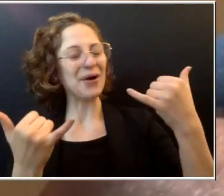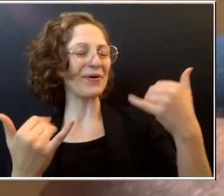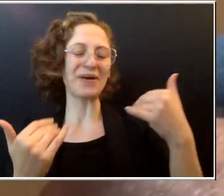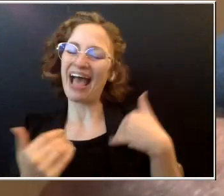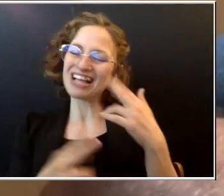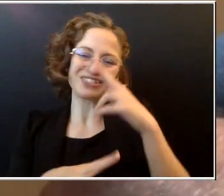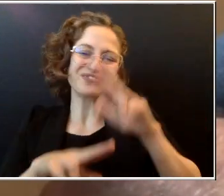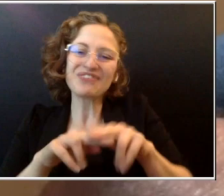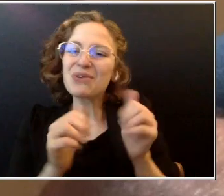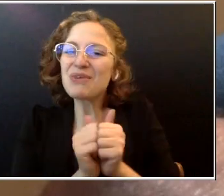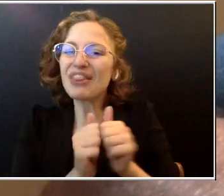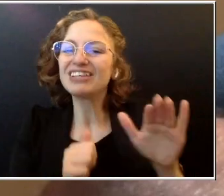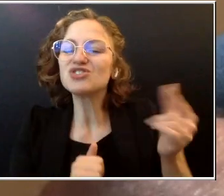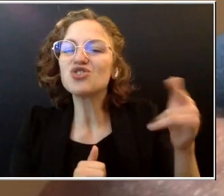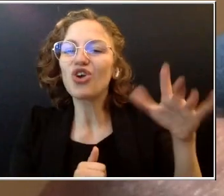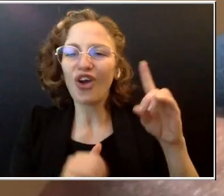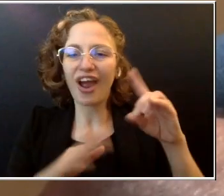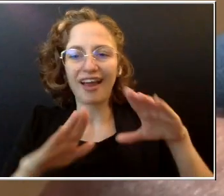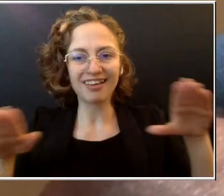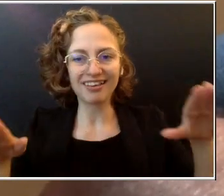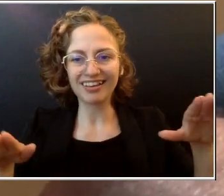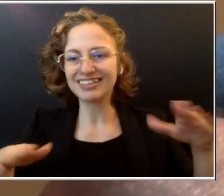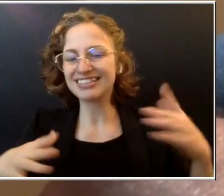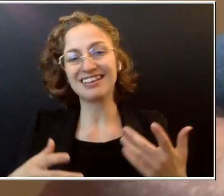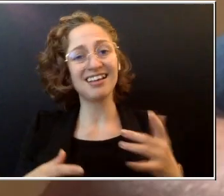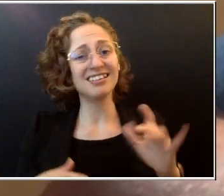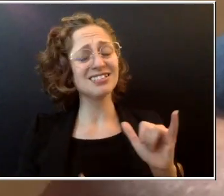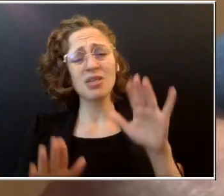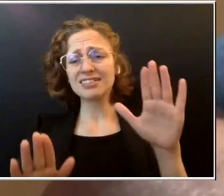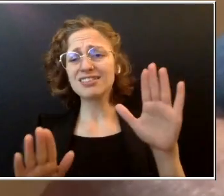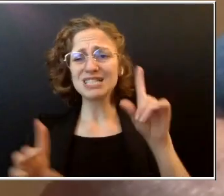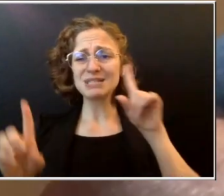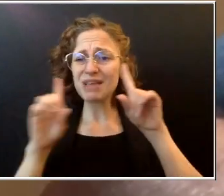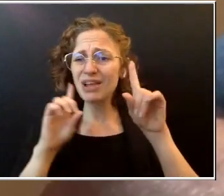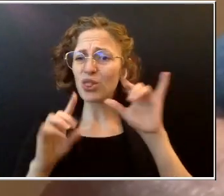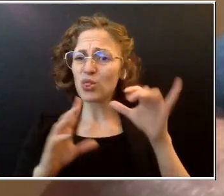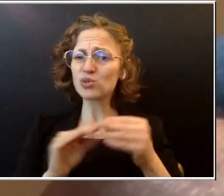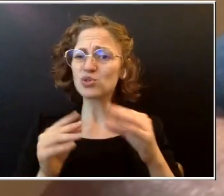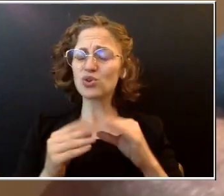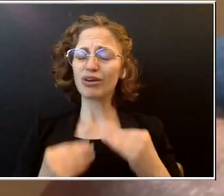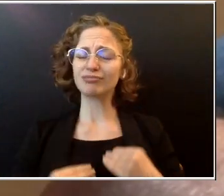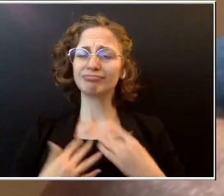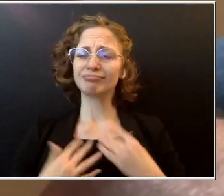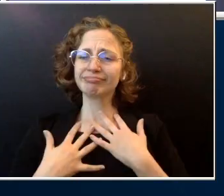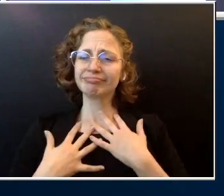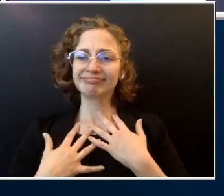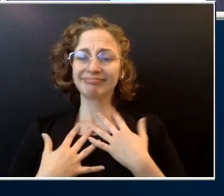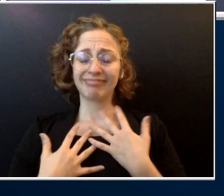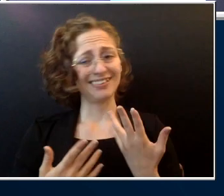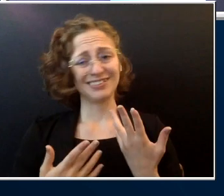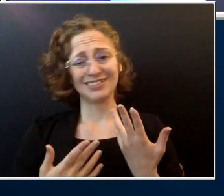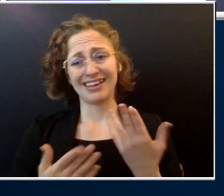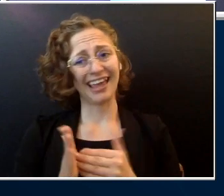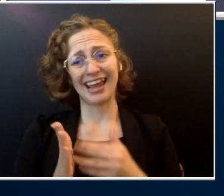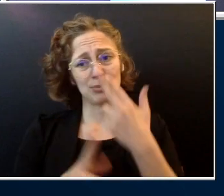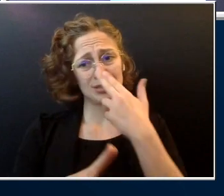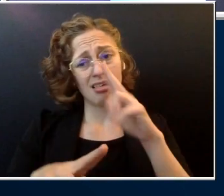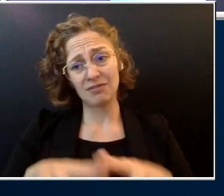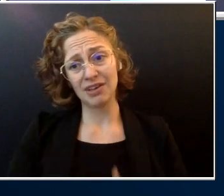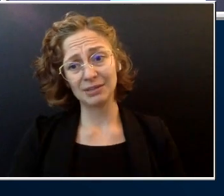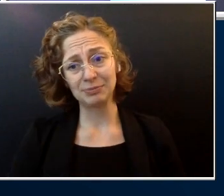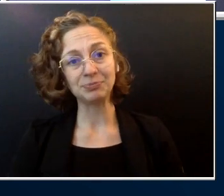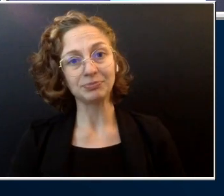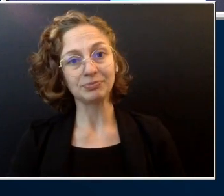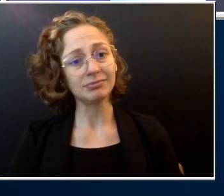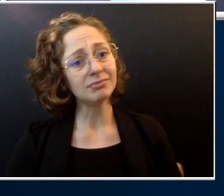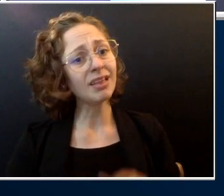And that really helped keep me going. And, aside from that, I was having a blast too. That's good. Yeah, because cancer isn't a